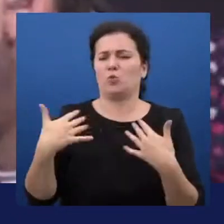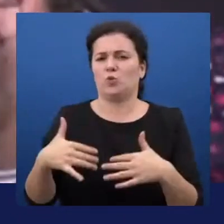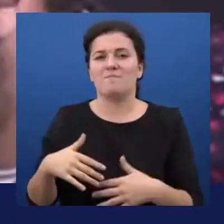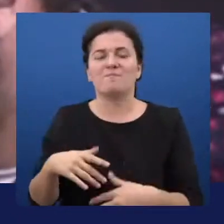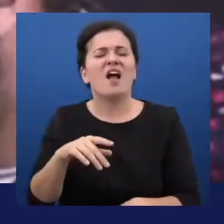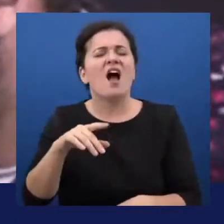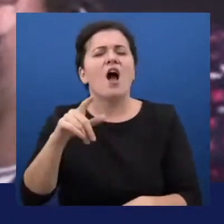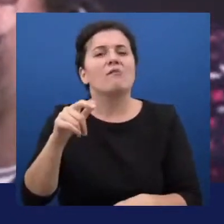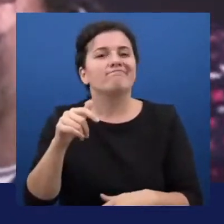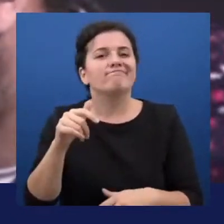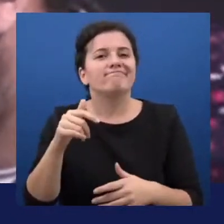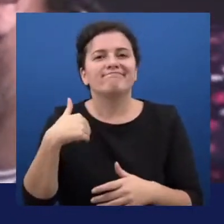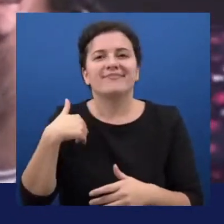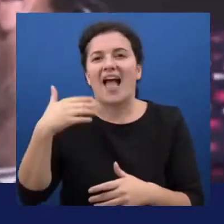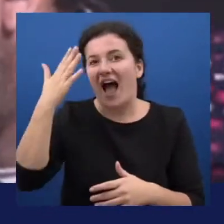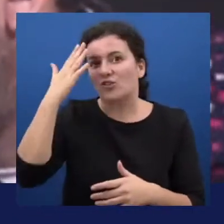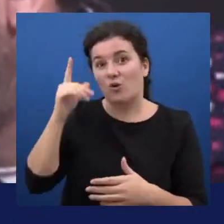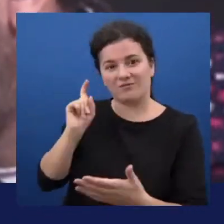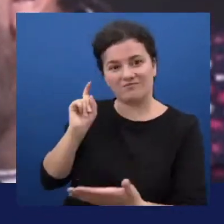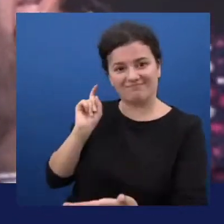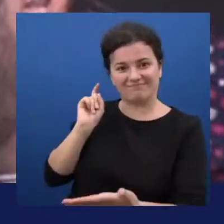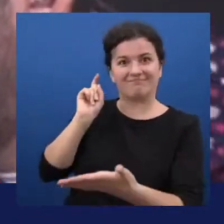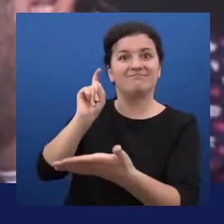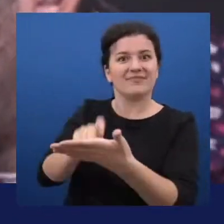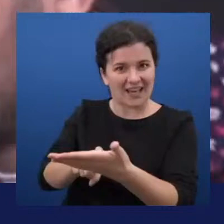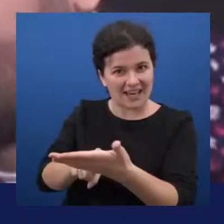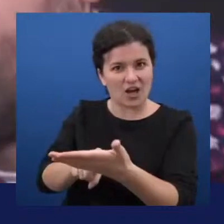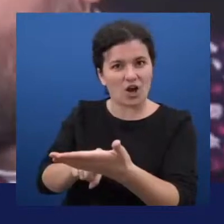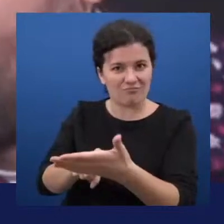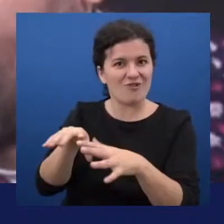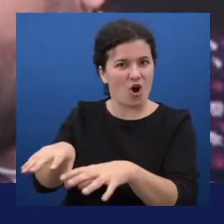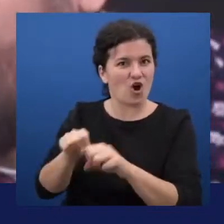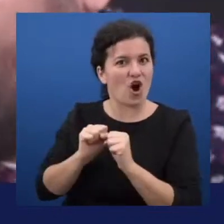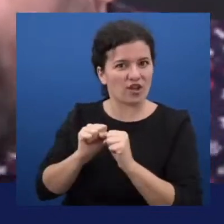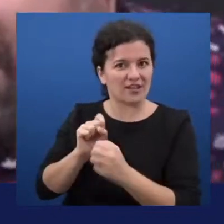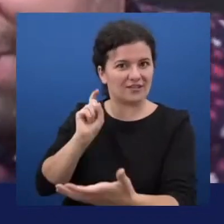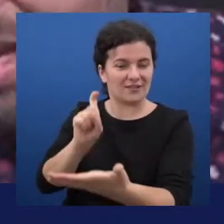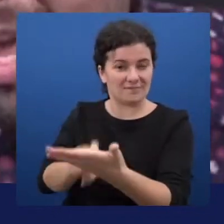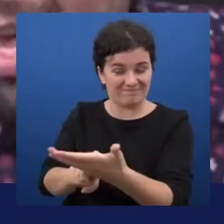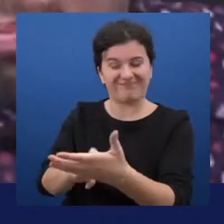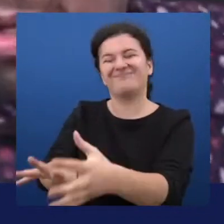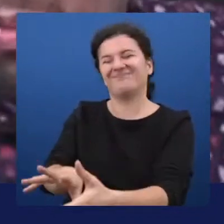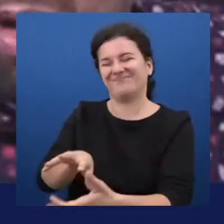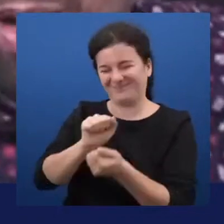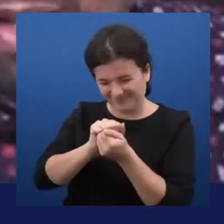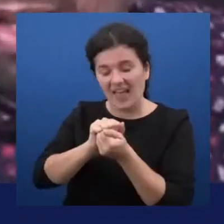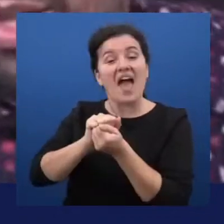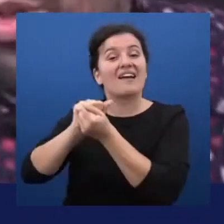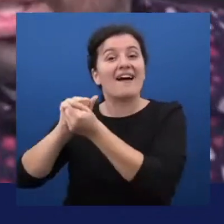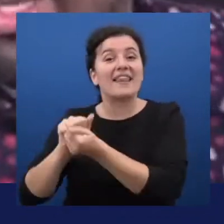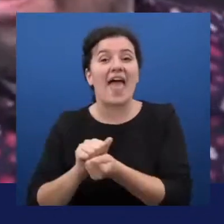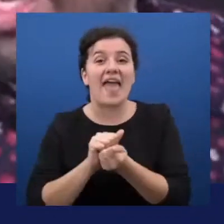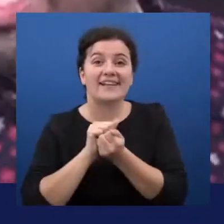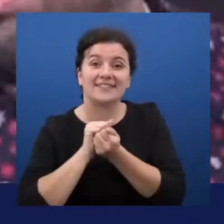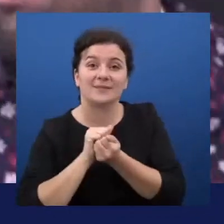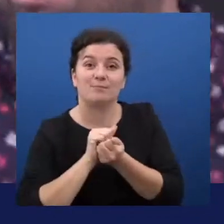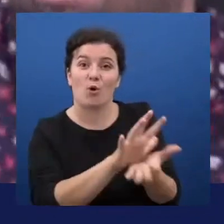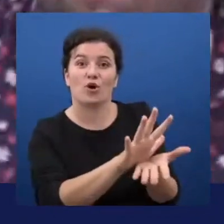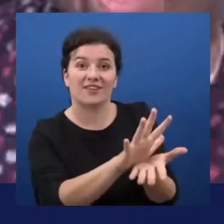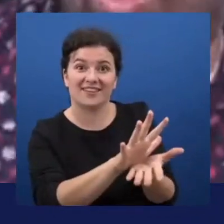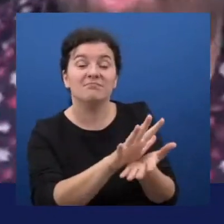you see, why don't you click got it? You can also export these models, and I built one that looks at me,